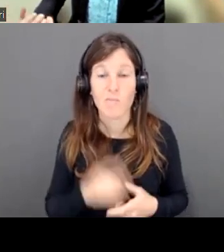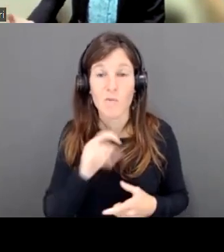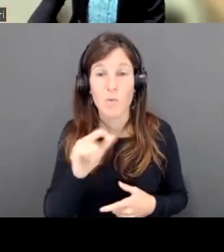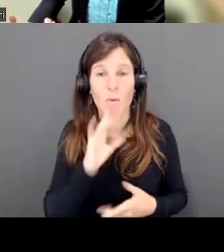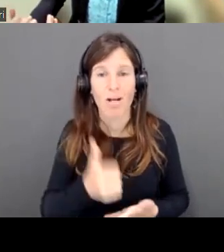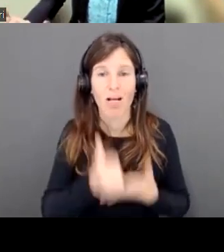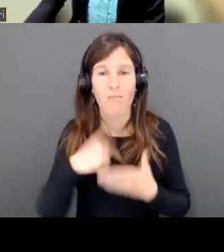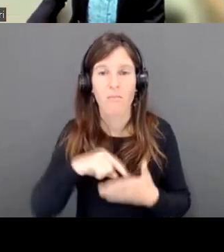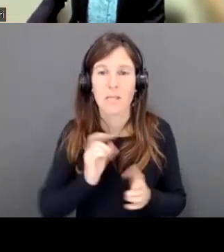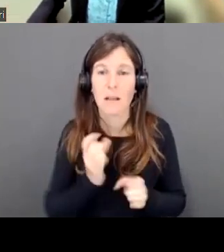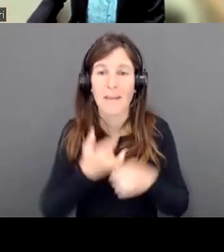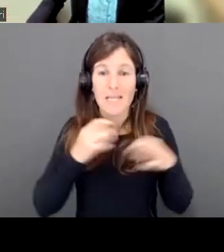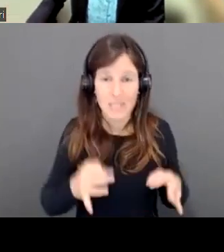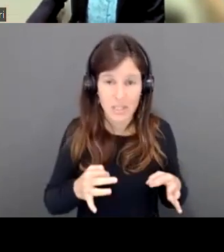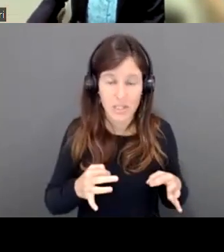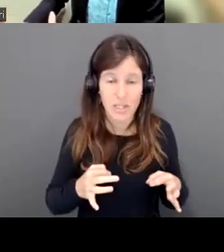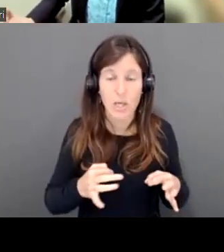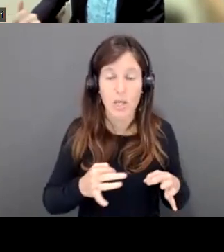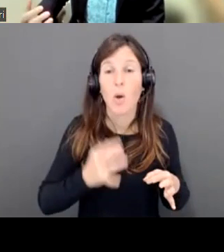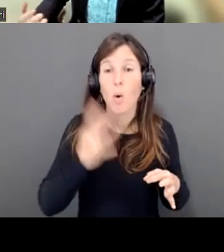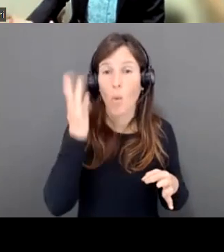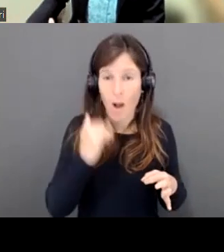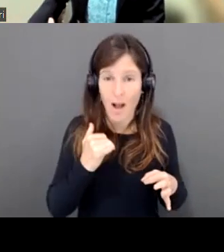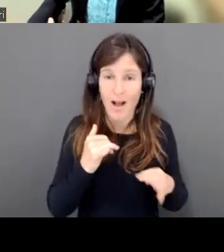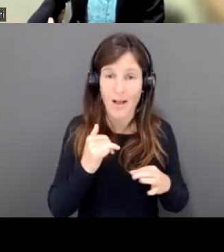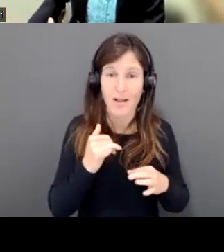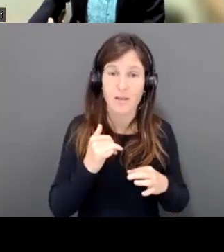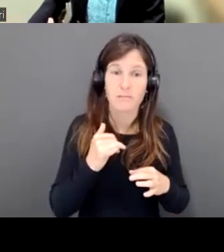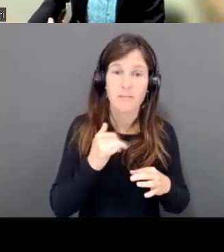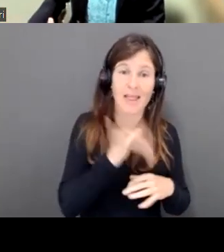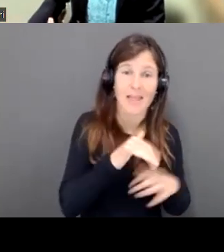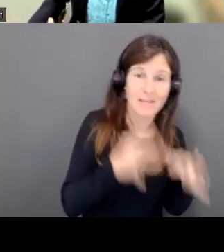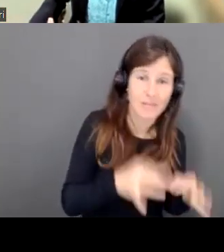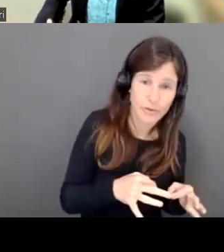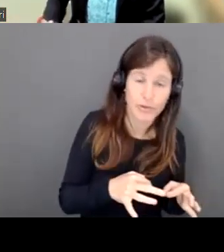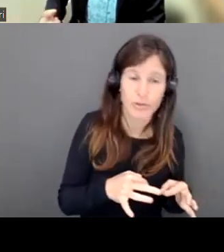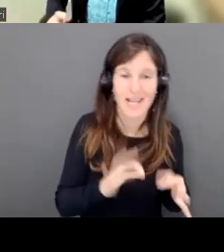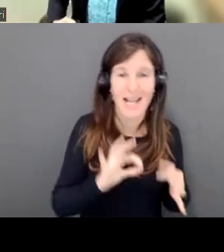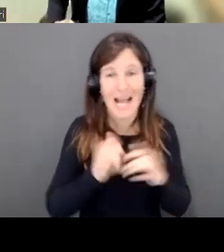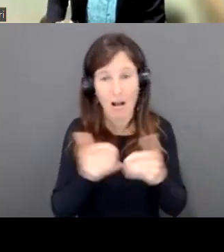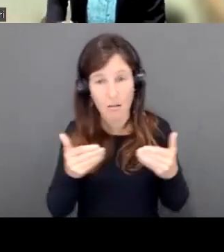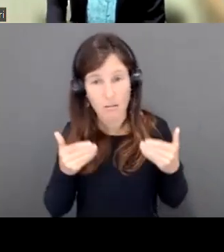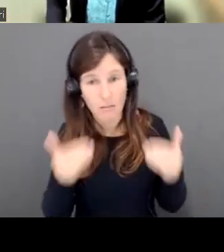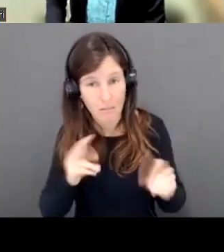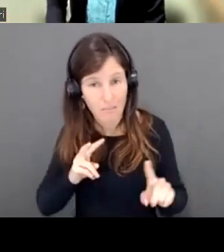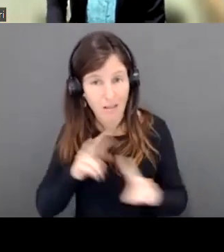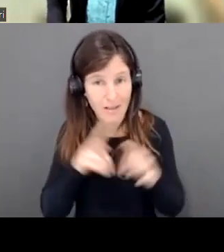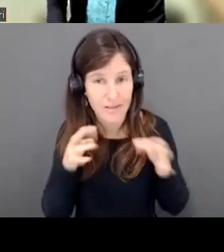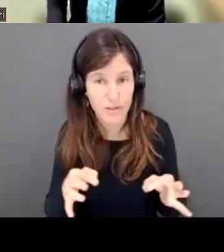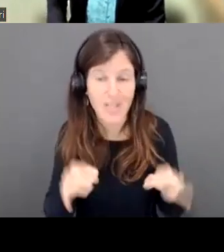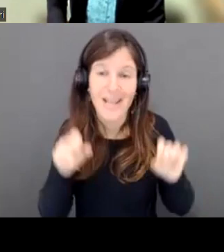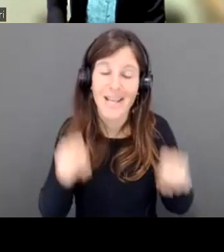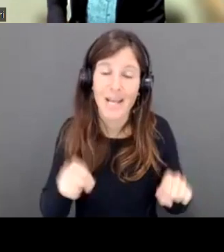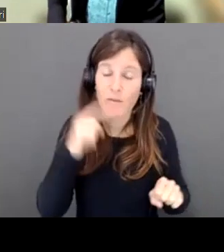what we should do, why we should do it, how we should do it. And it can be used for clinical and non-clinical decisions. But remember, this is